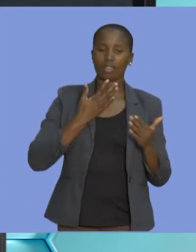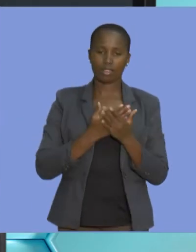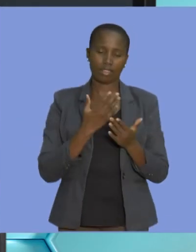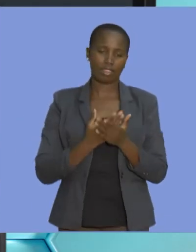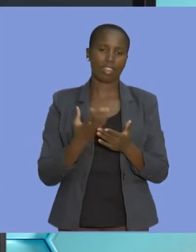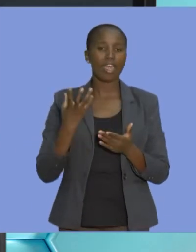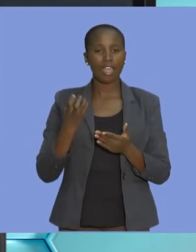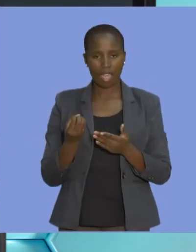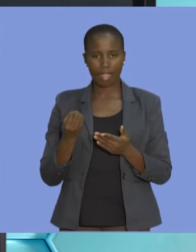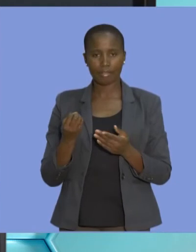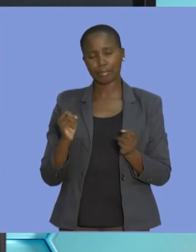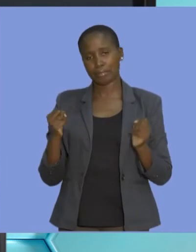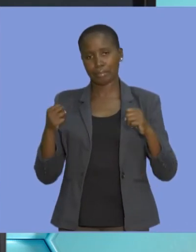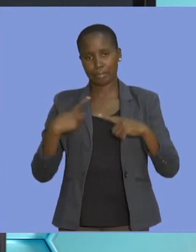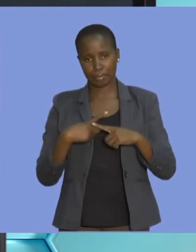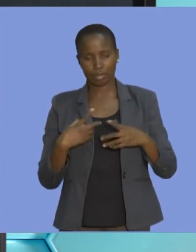Are we all together?